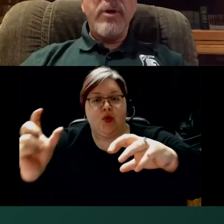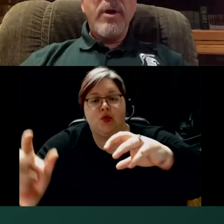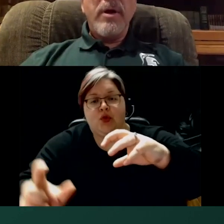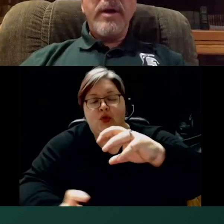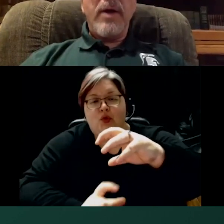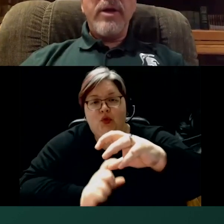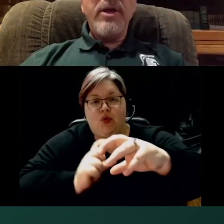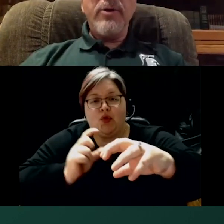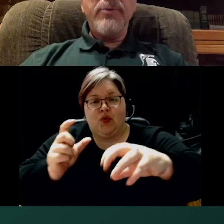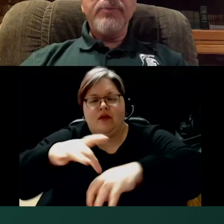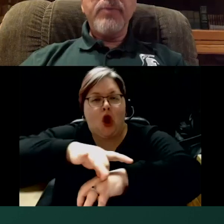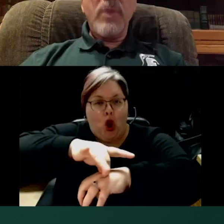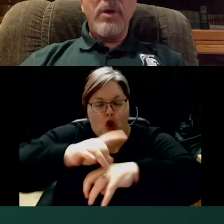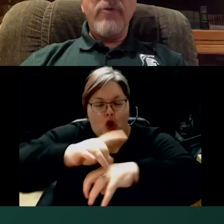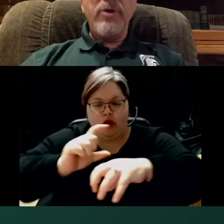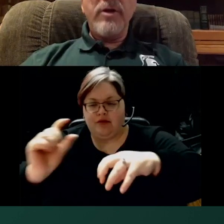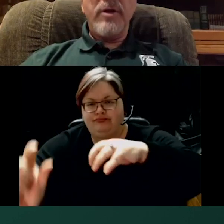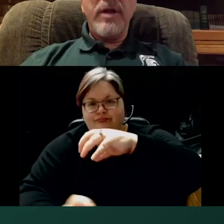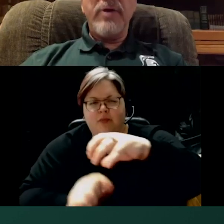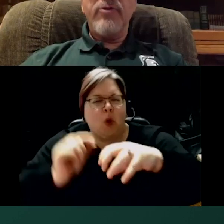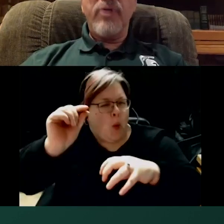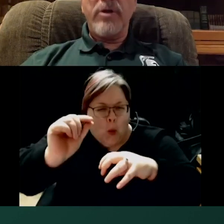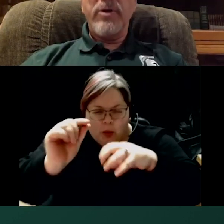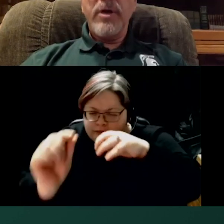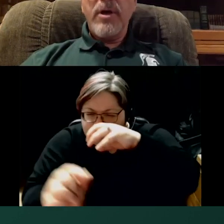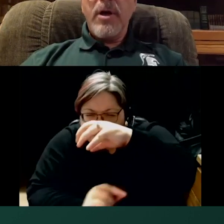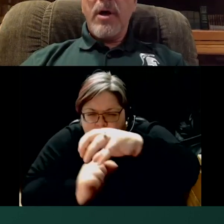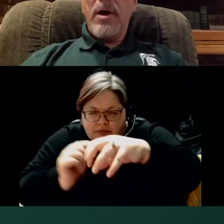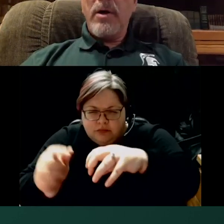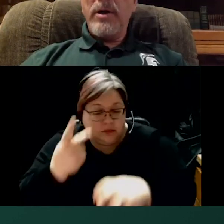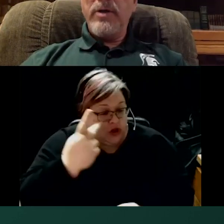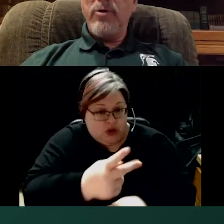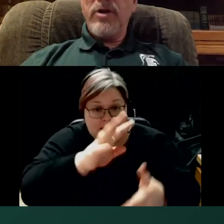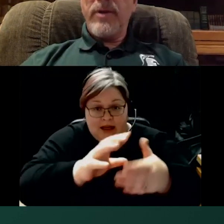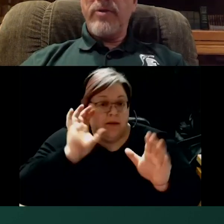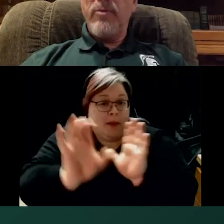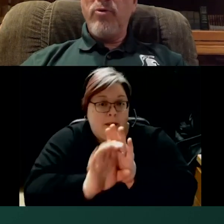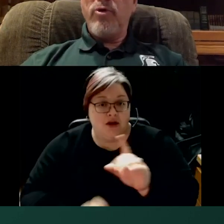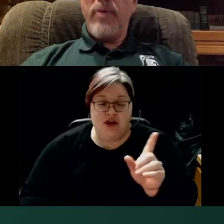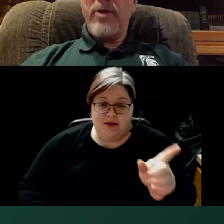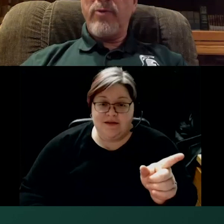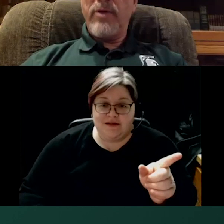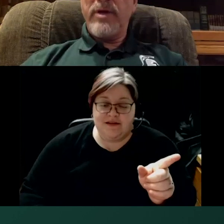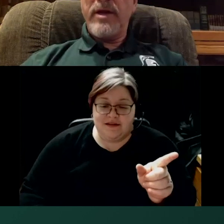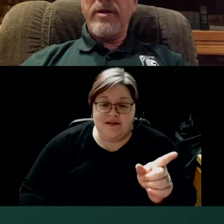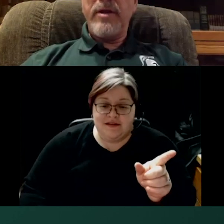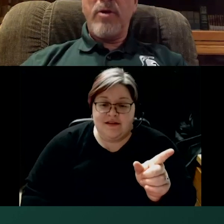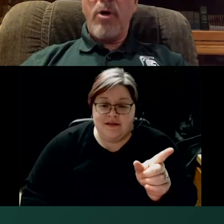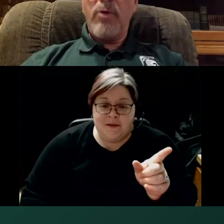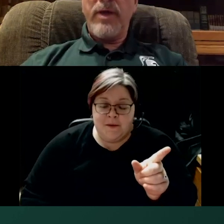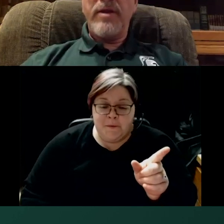Earth. Now here, if you look at this inner chart, you notice that the moon, no matter where it